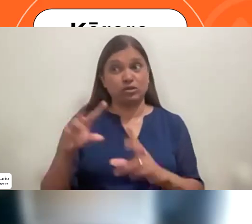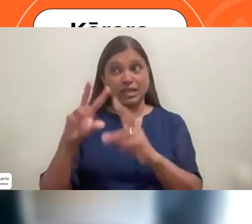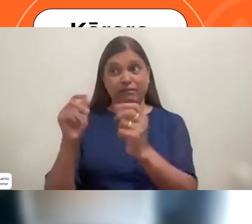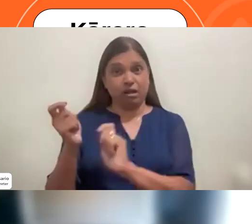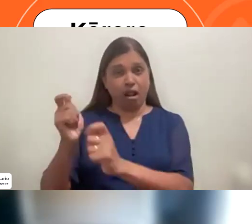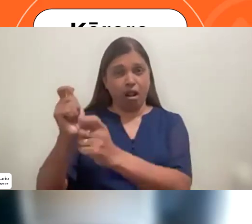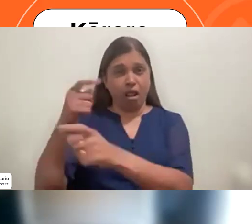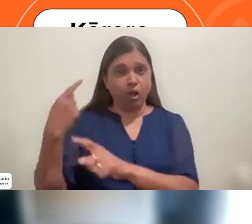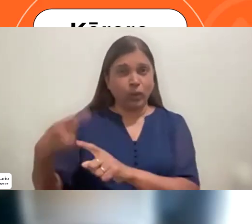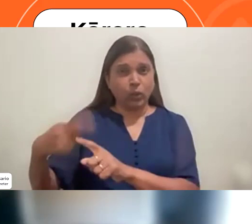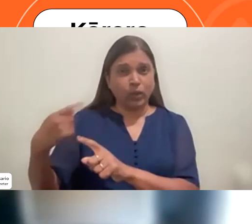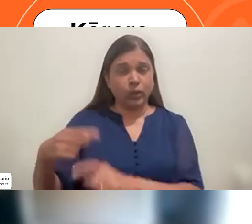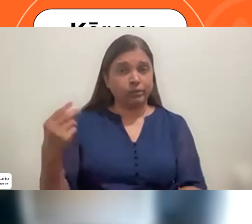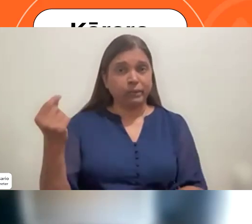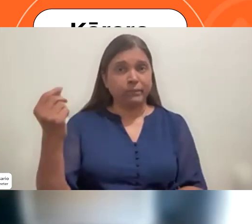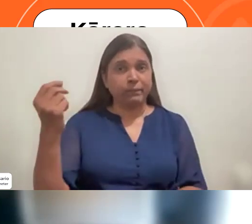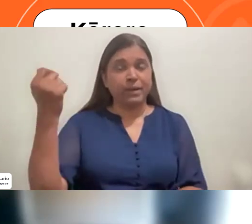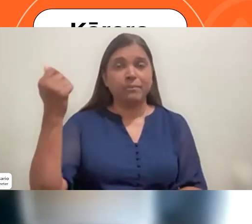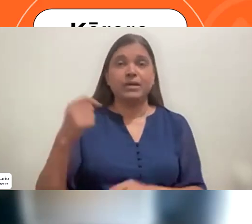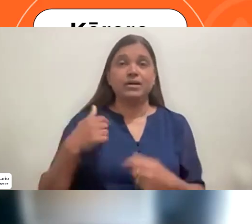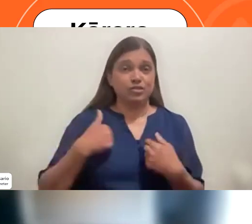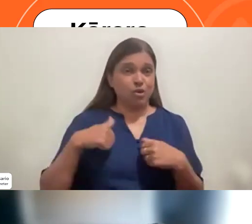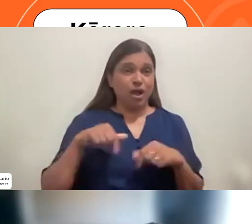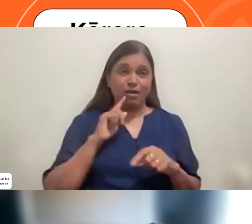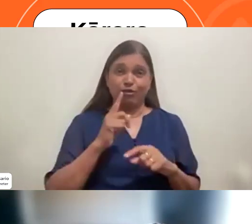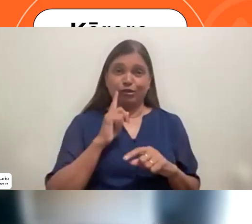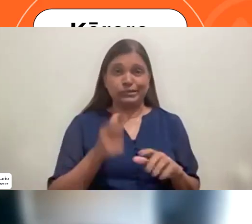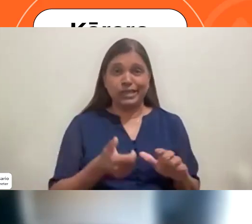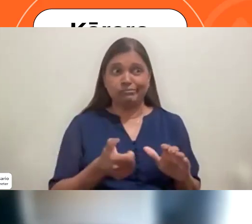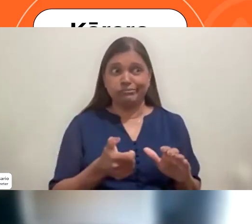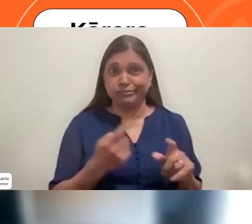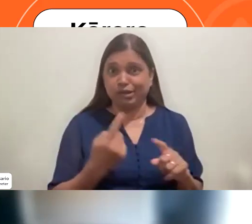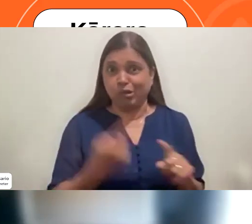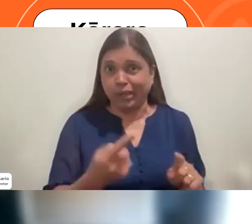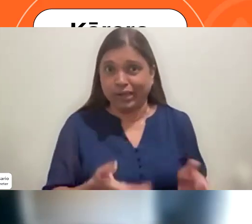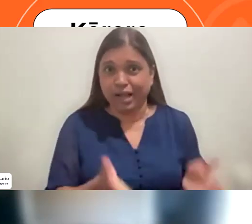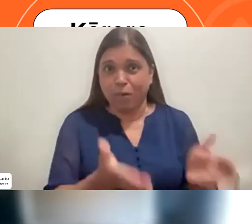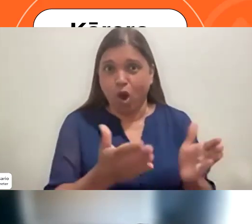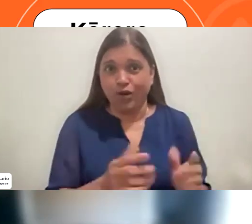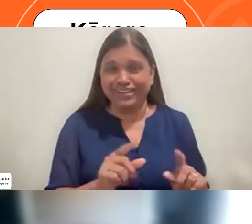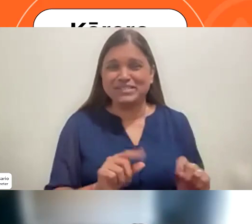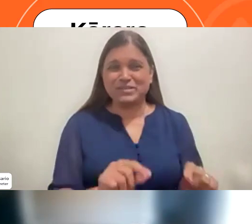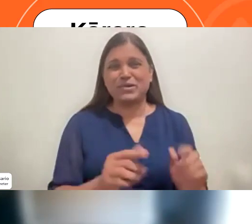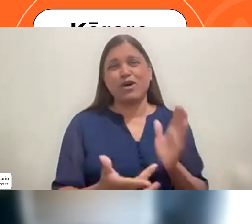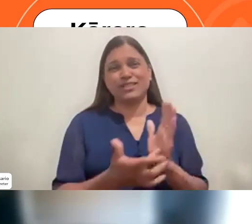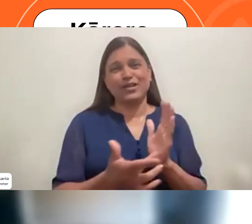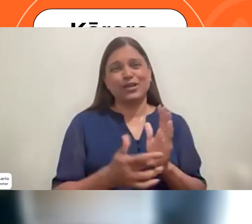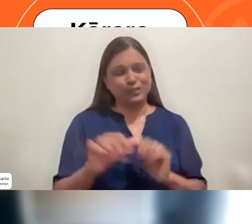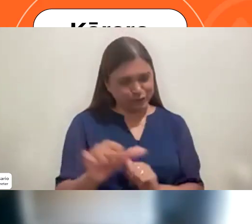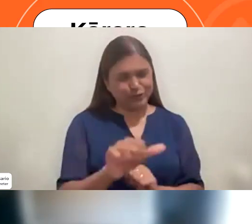to light the fire under people's feet a bit with moving forward with getting ready for these technologies.